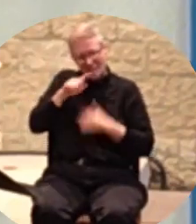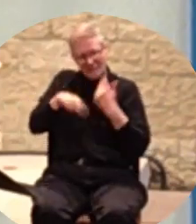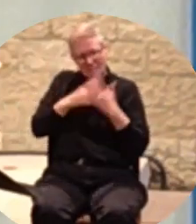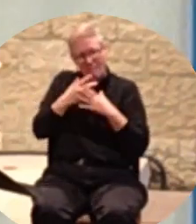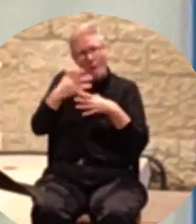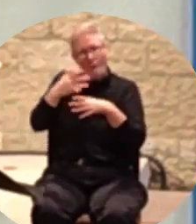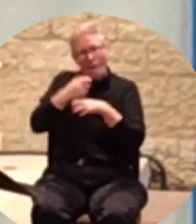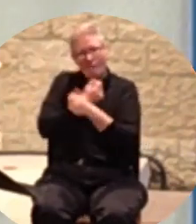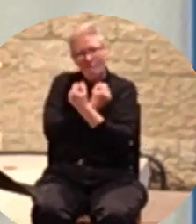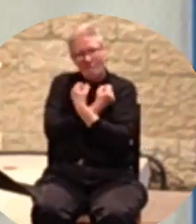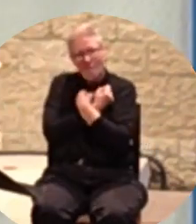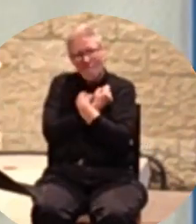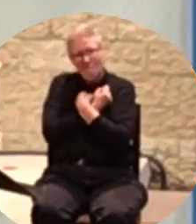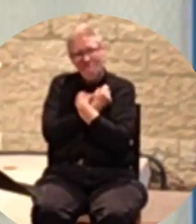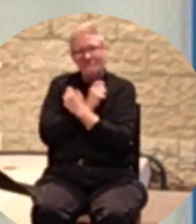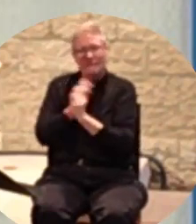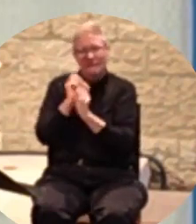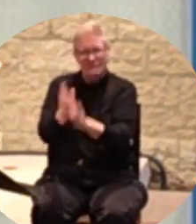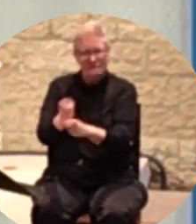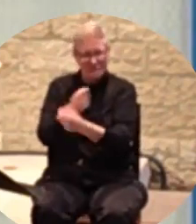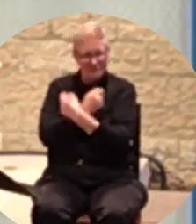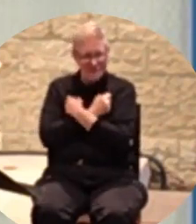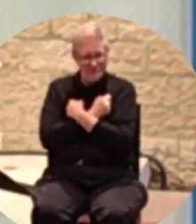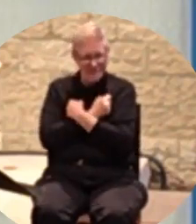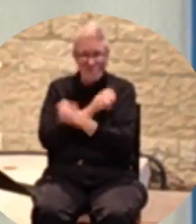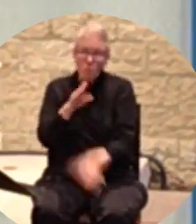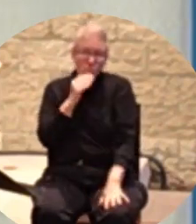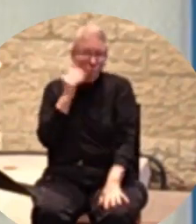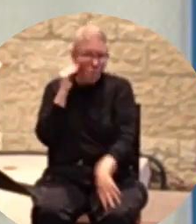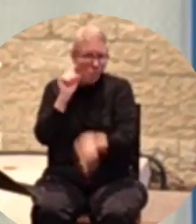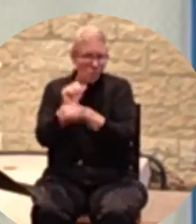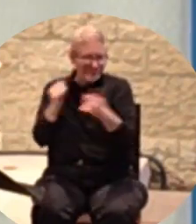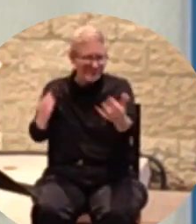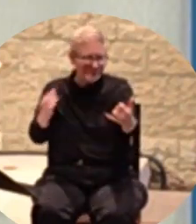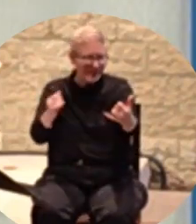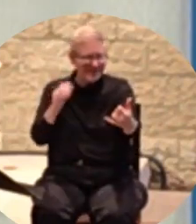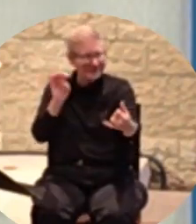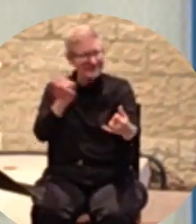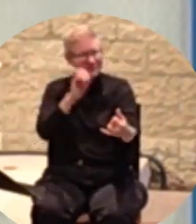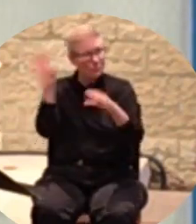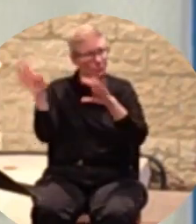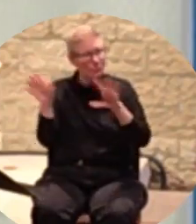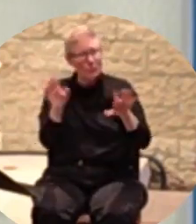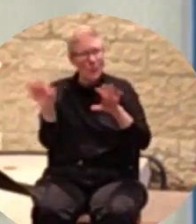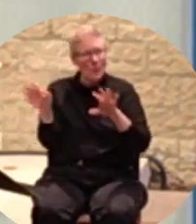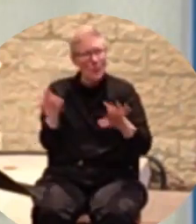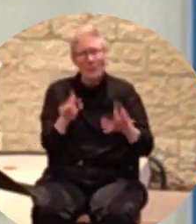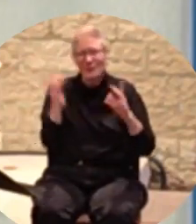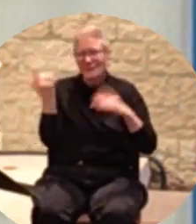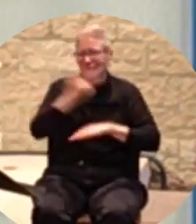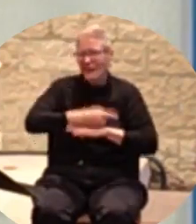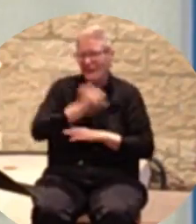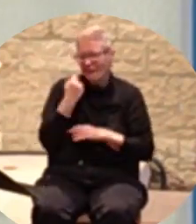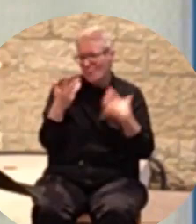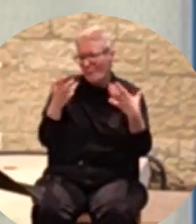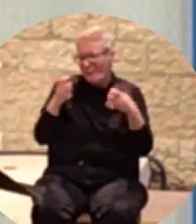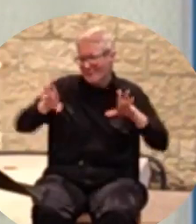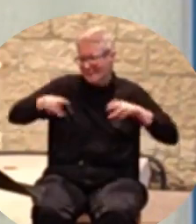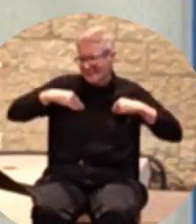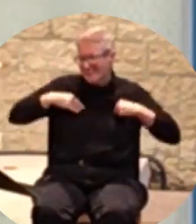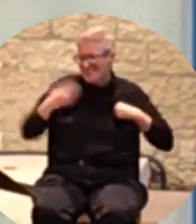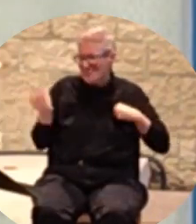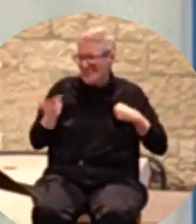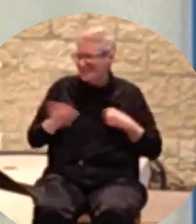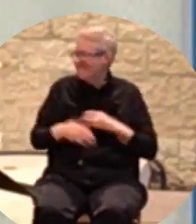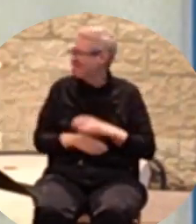love. Your assignment today on this Easter snowy day, if you choose to accept it, is